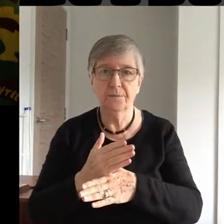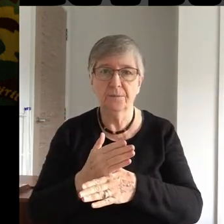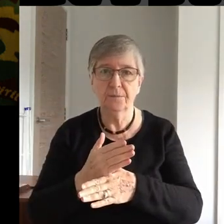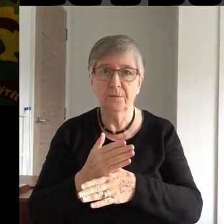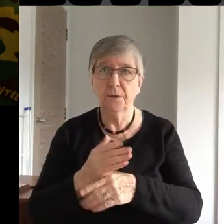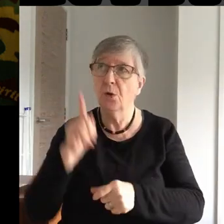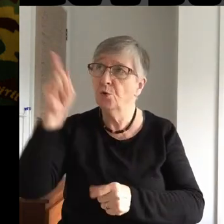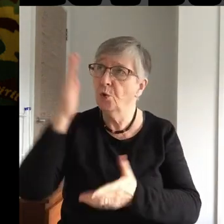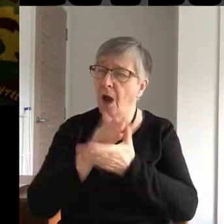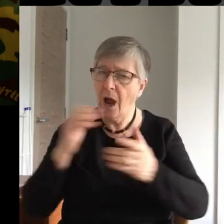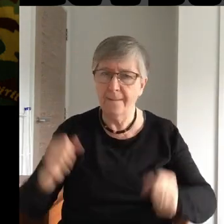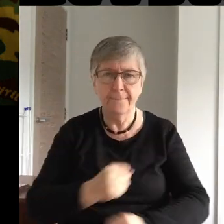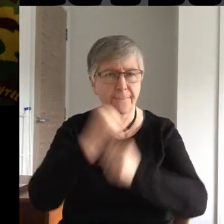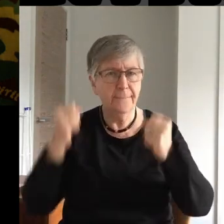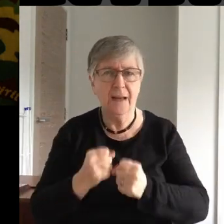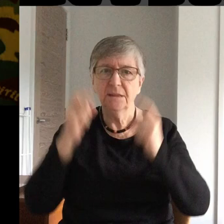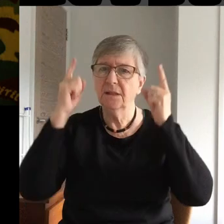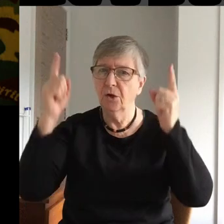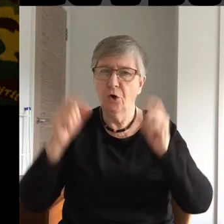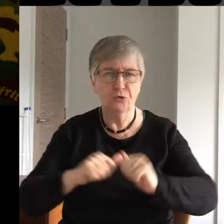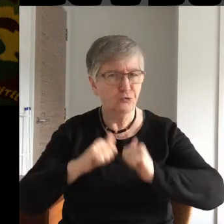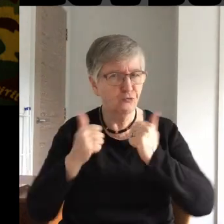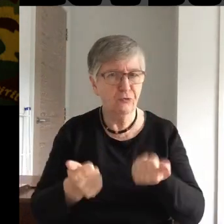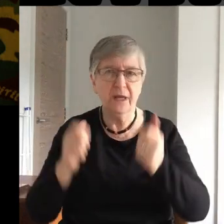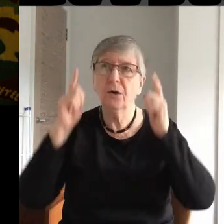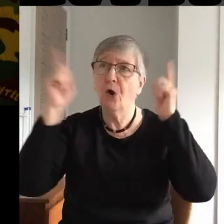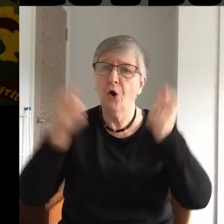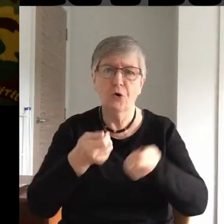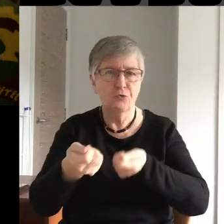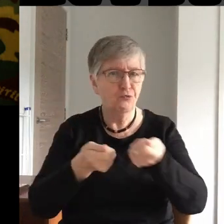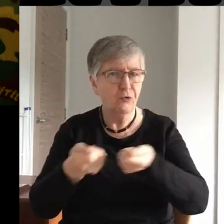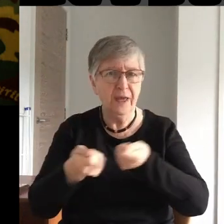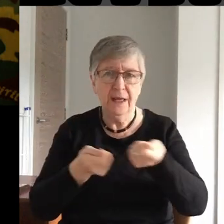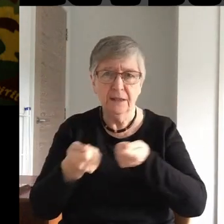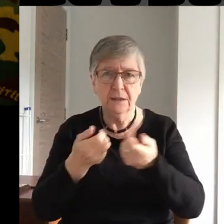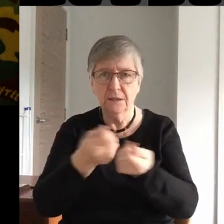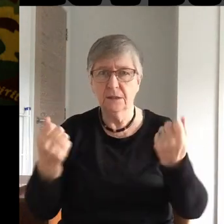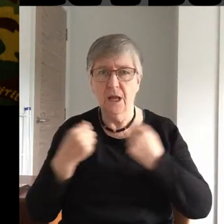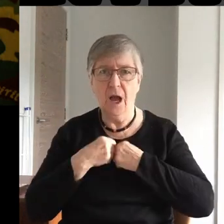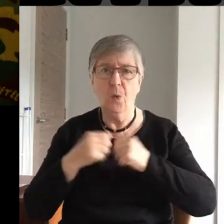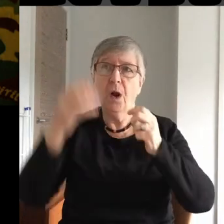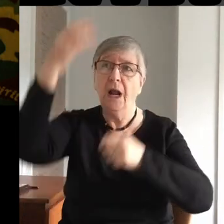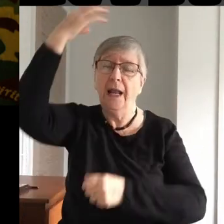You're a mighty God, a great God, a God who reigns, a God who is King, as we've just sung.